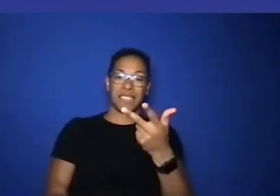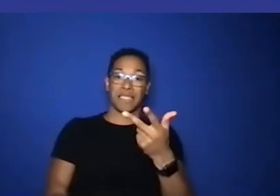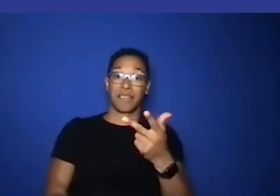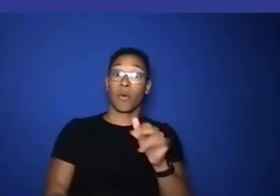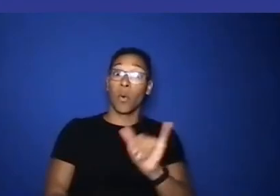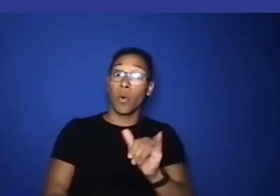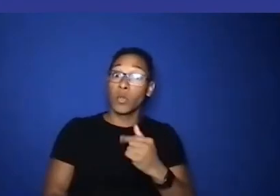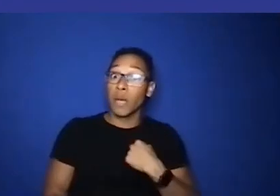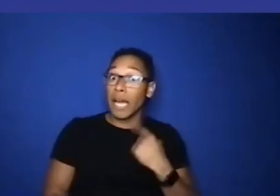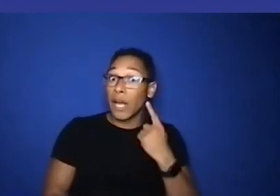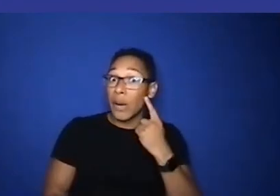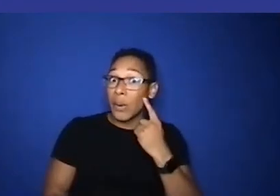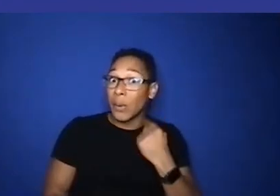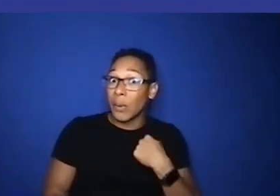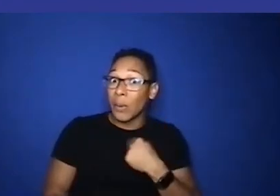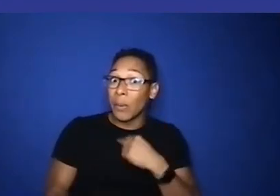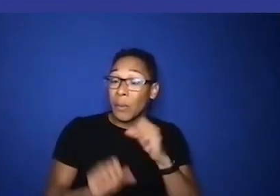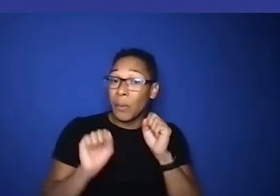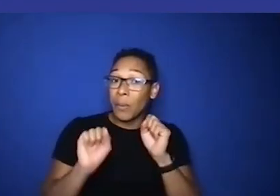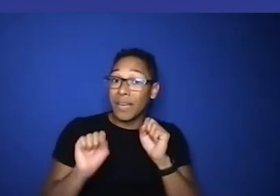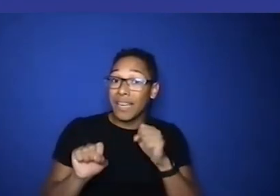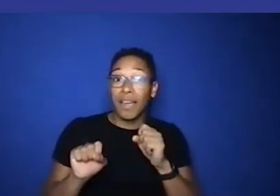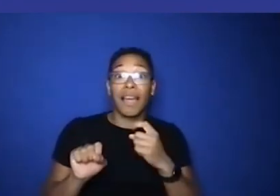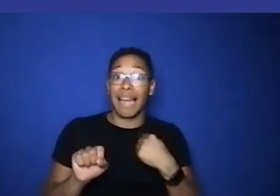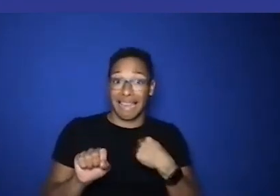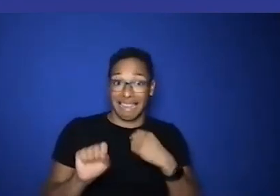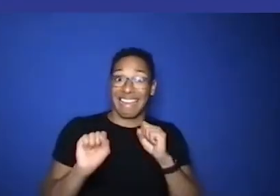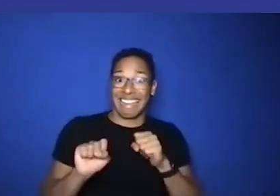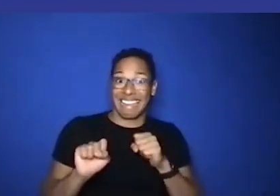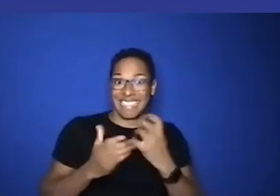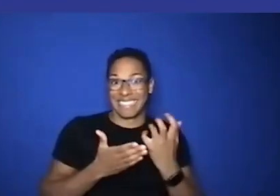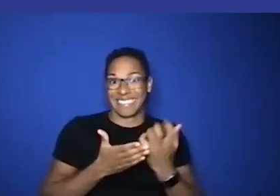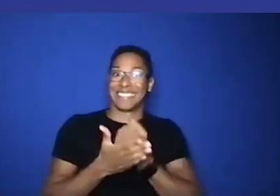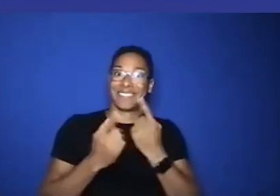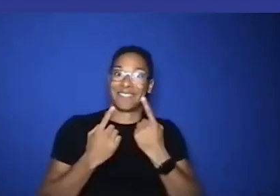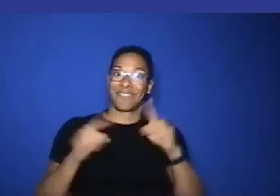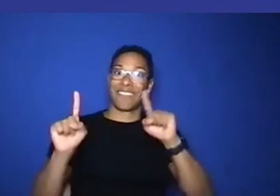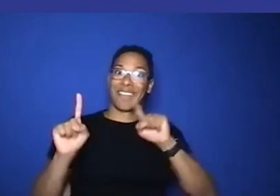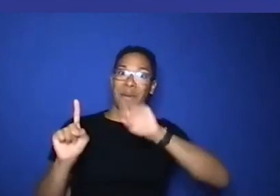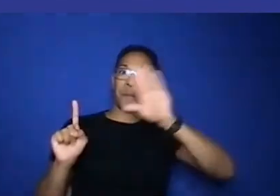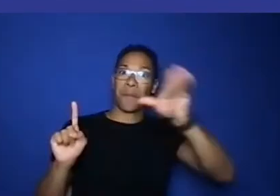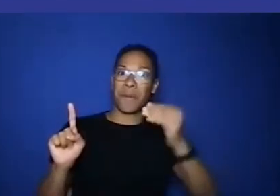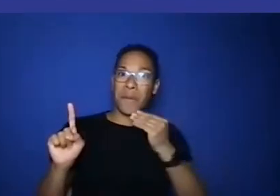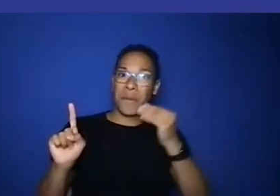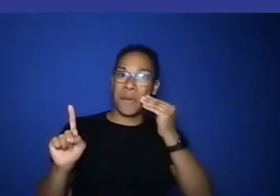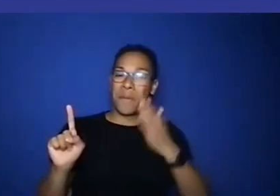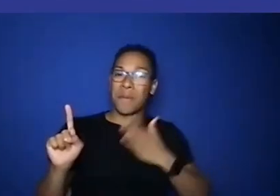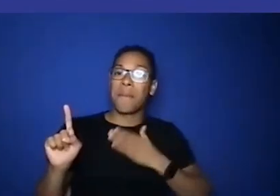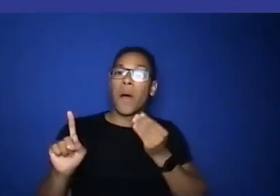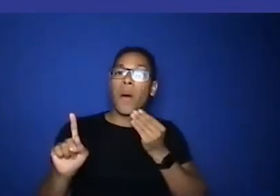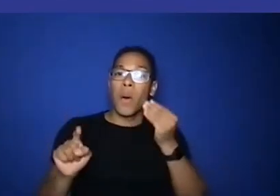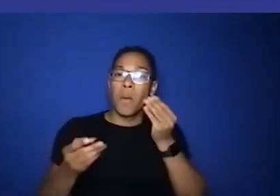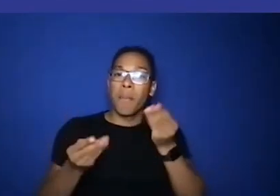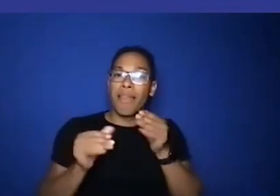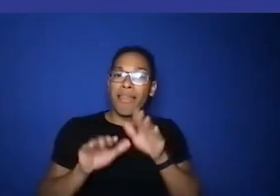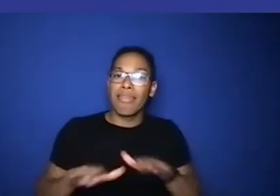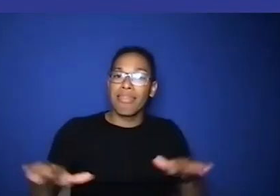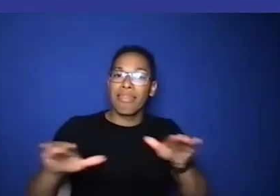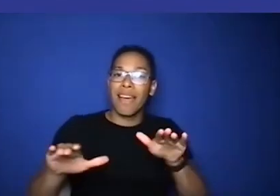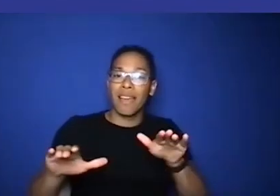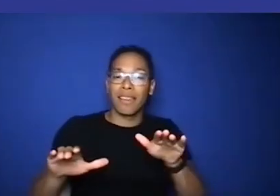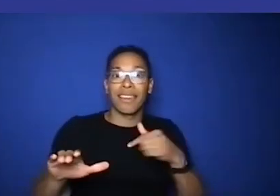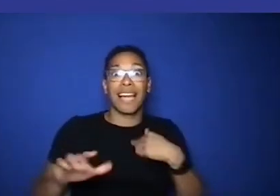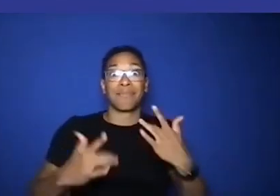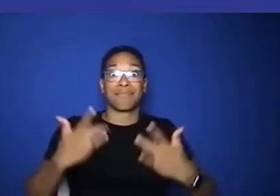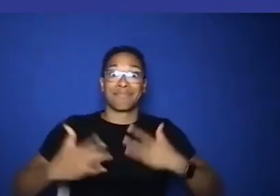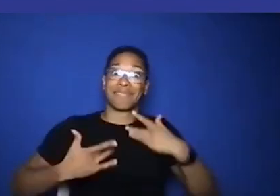able to go home in a few weeks to my homeland. And I'm looking forward, because of my language study during the pandemic, to be able to